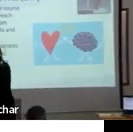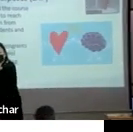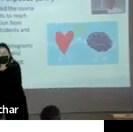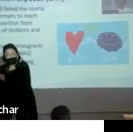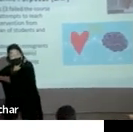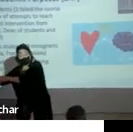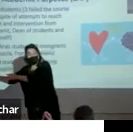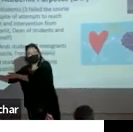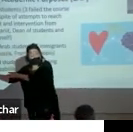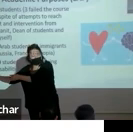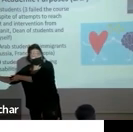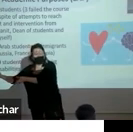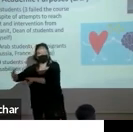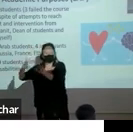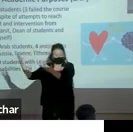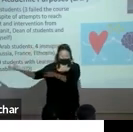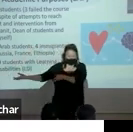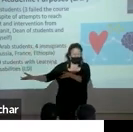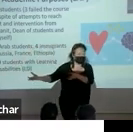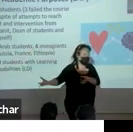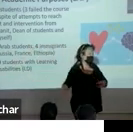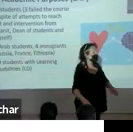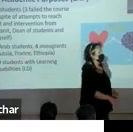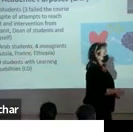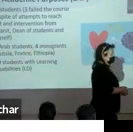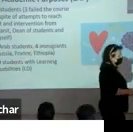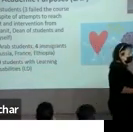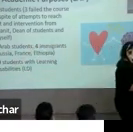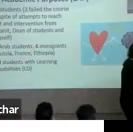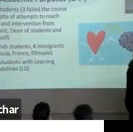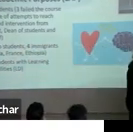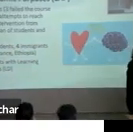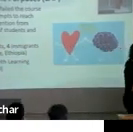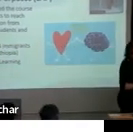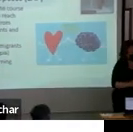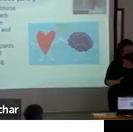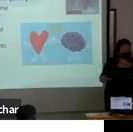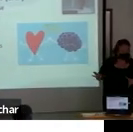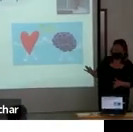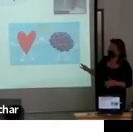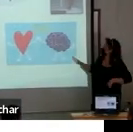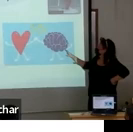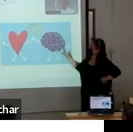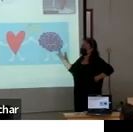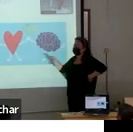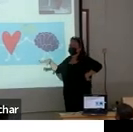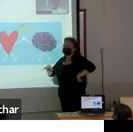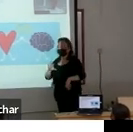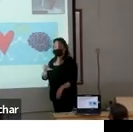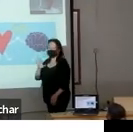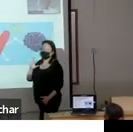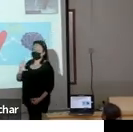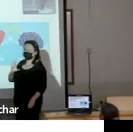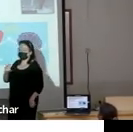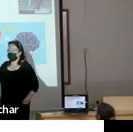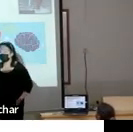the college questionnaire, which comes at the very end. And we felt that it was very good, but I have to tell you that at the